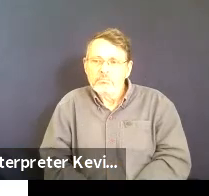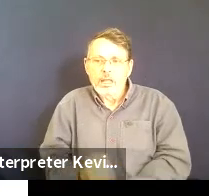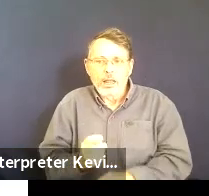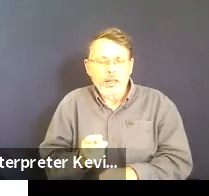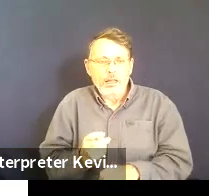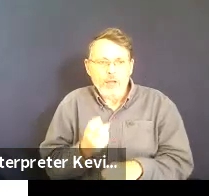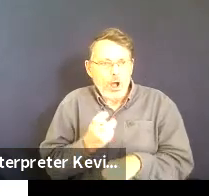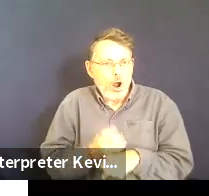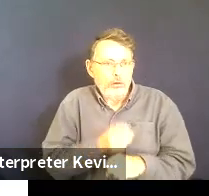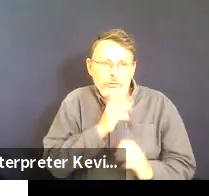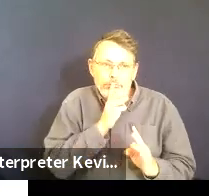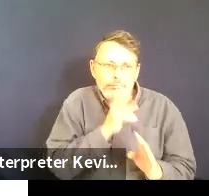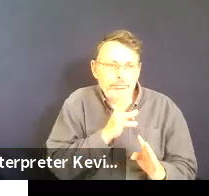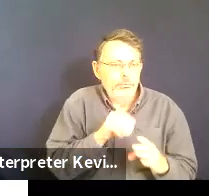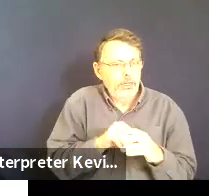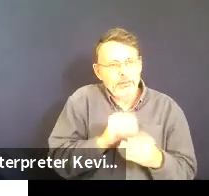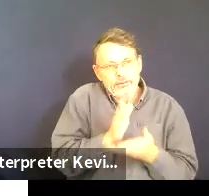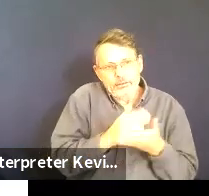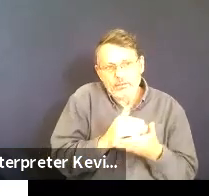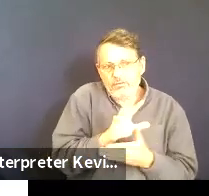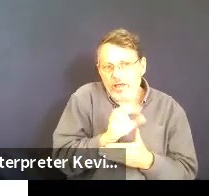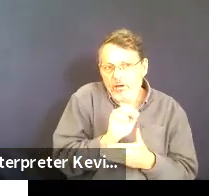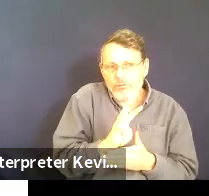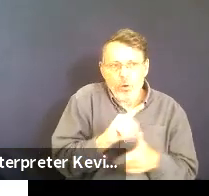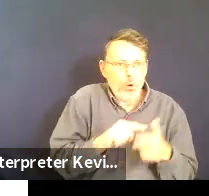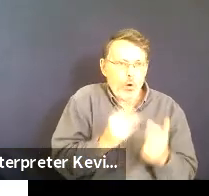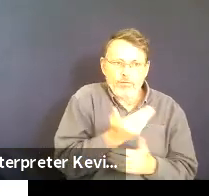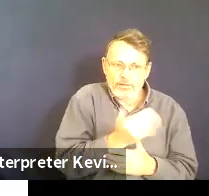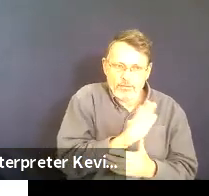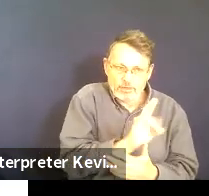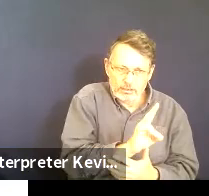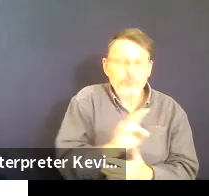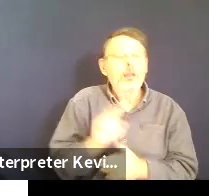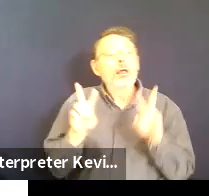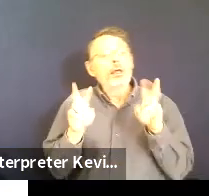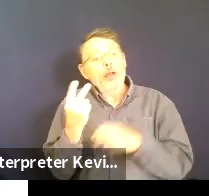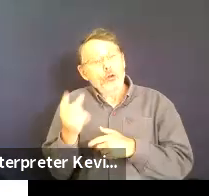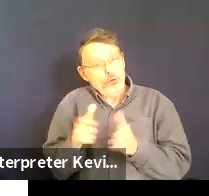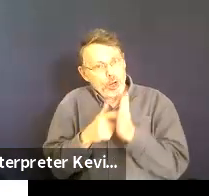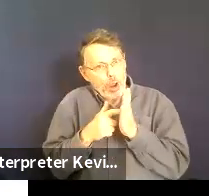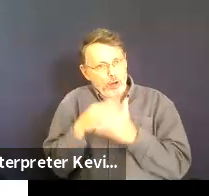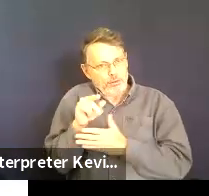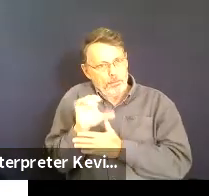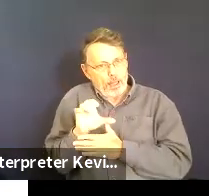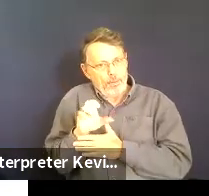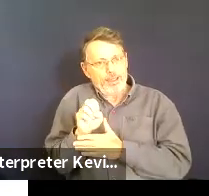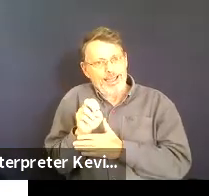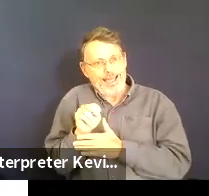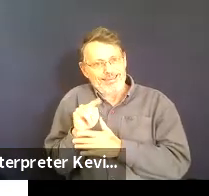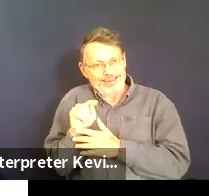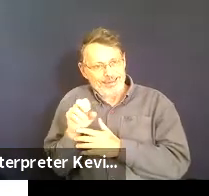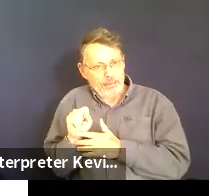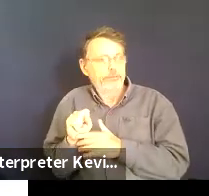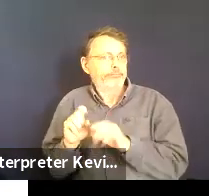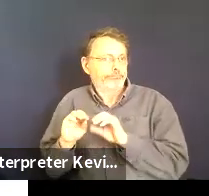Section 504 or Section 1557. Title II requires public entities to administer services, programs,